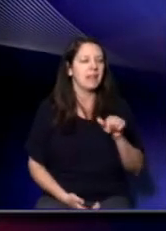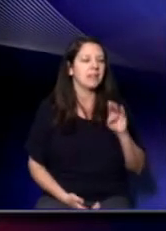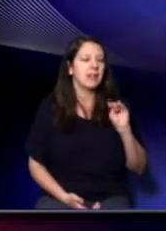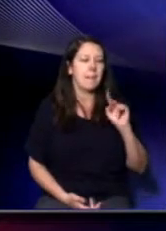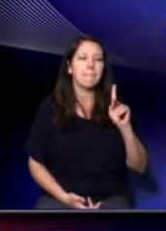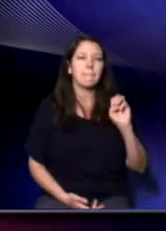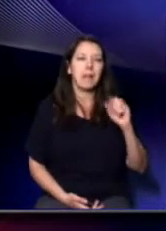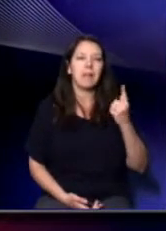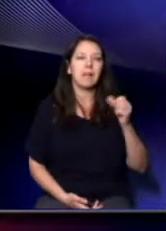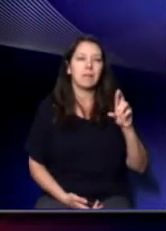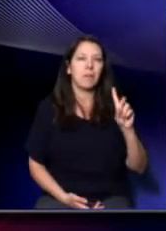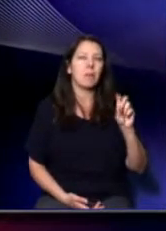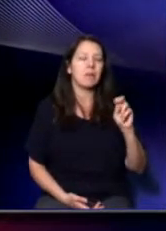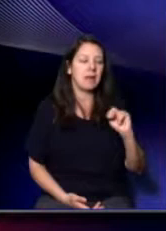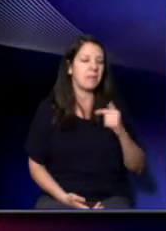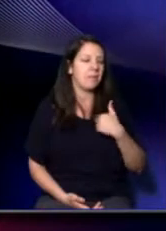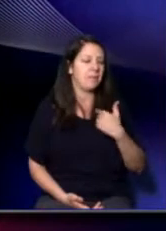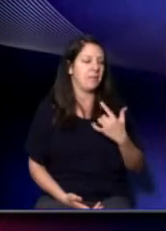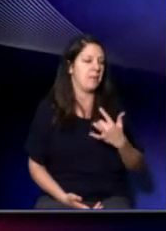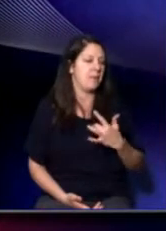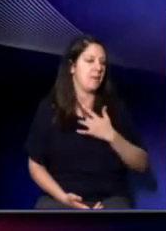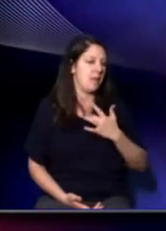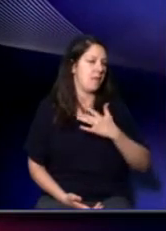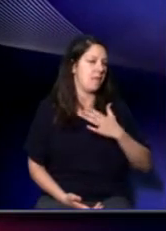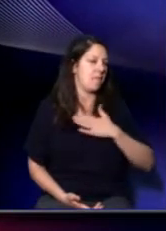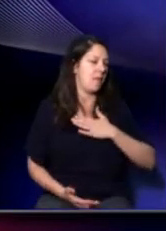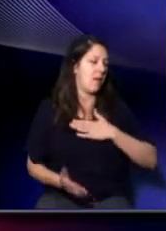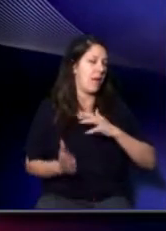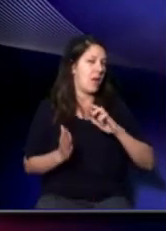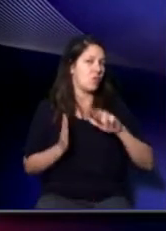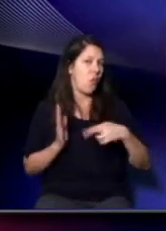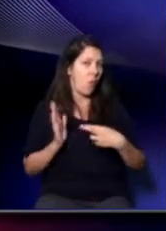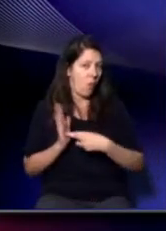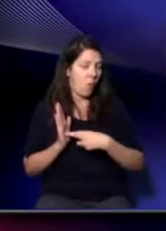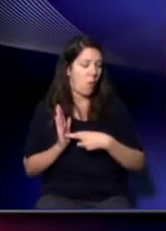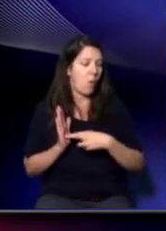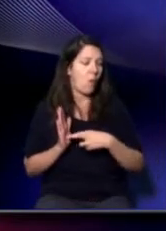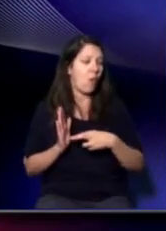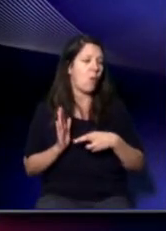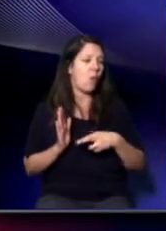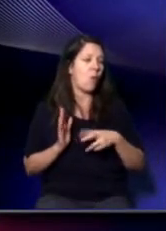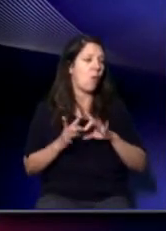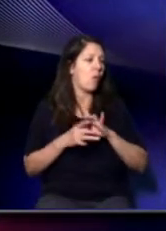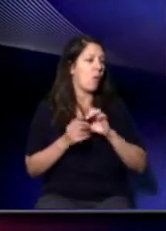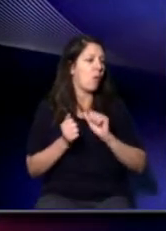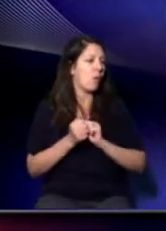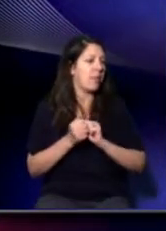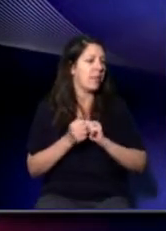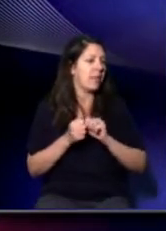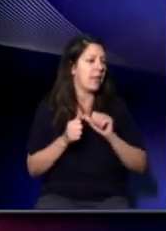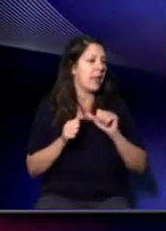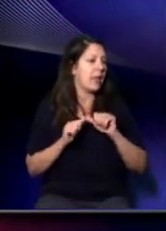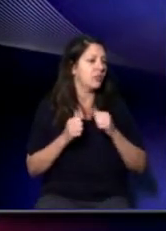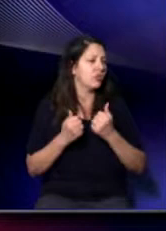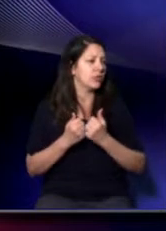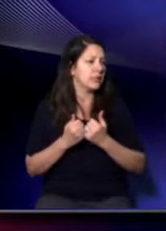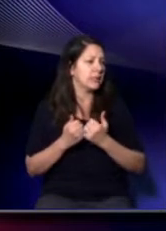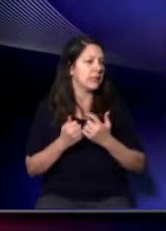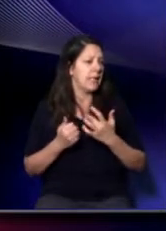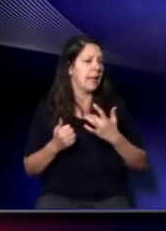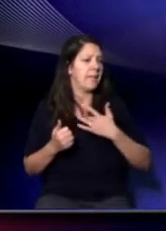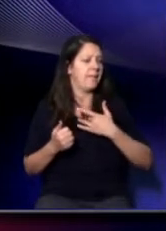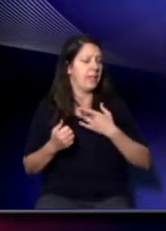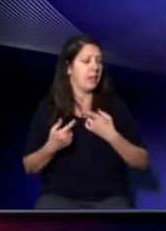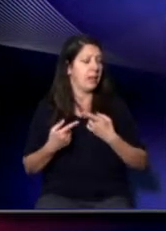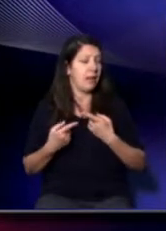I feel my role as a CEO, in some ways, it never conflicts, but I always feel that